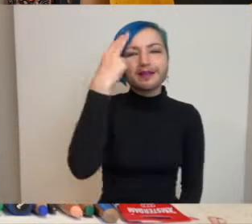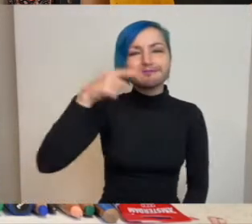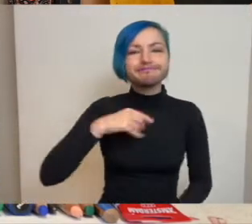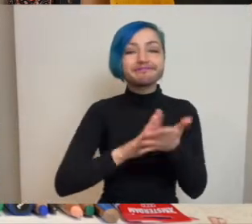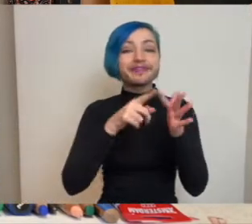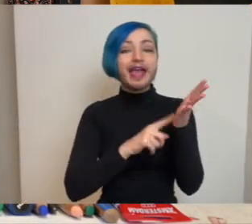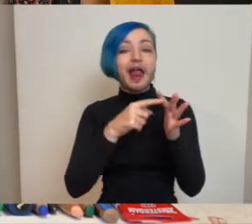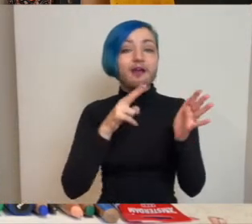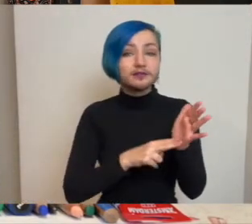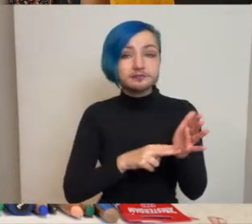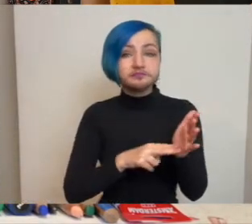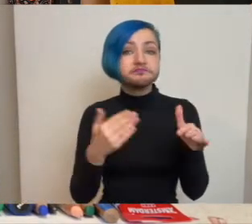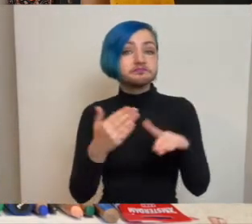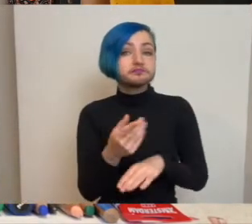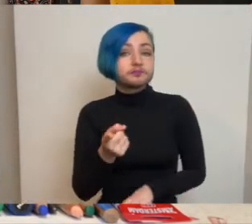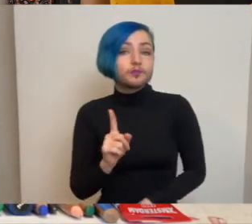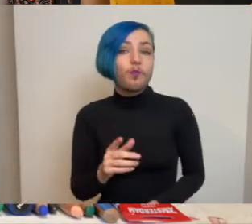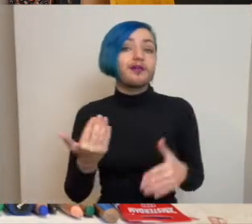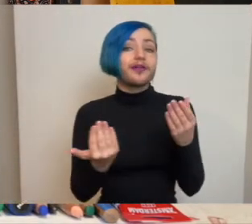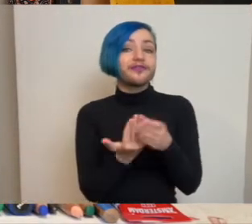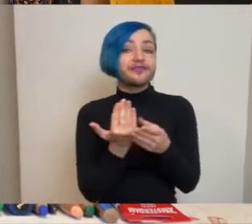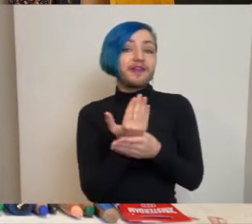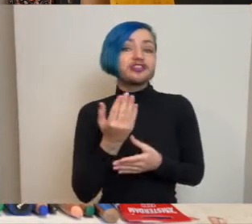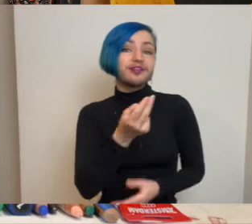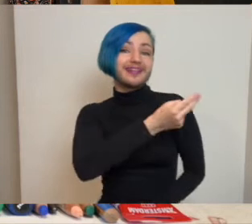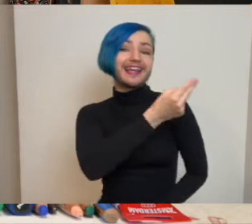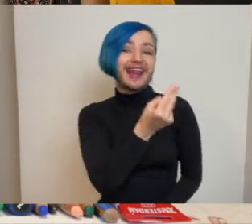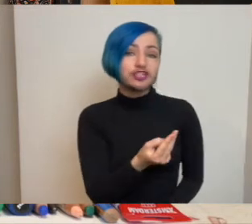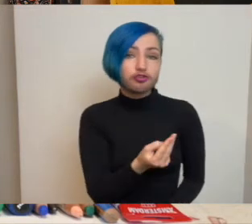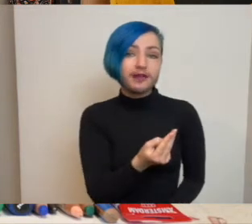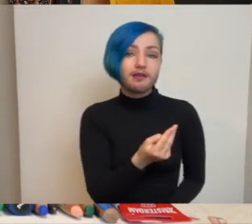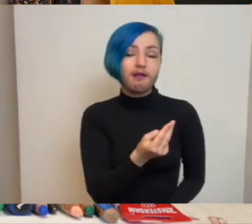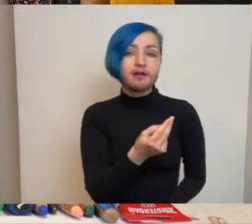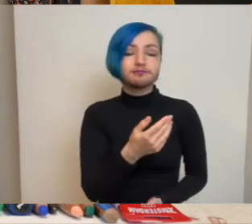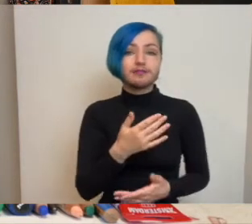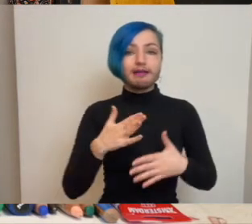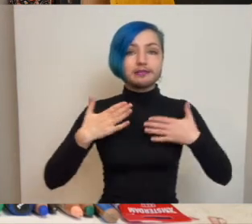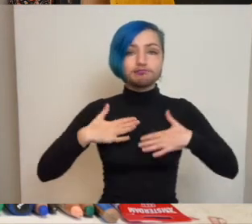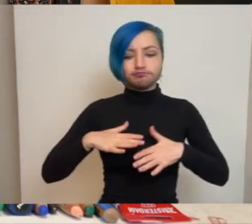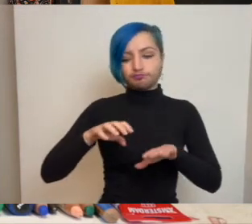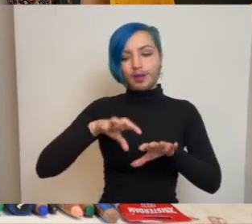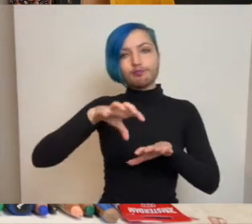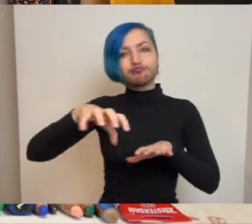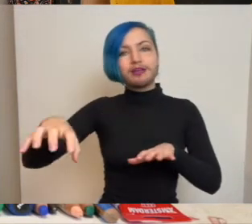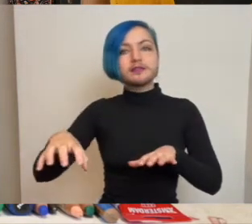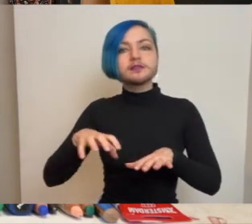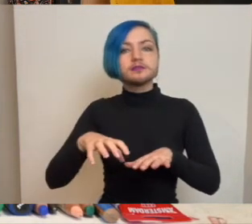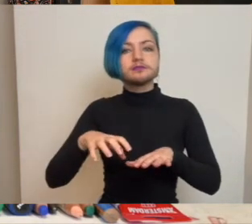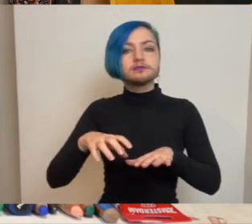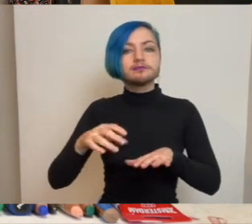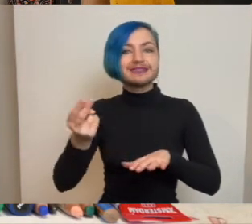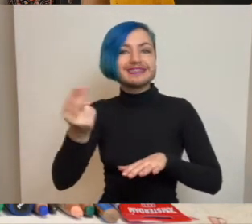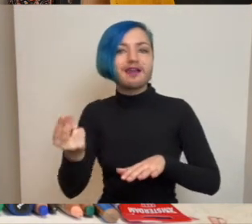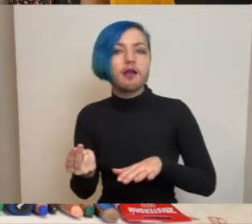My name is Helen and I'm a fashion illustrator and a print designer, and I'm going to do a